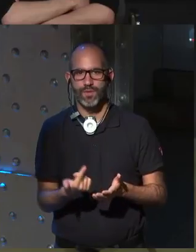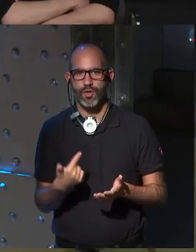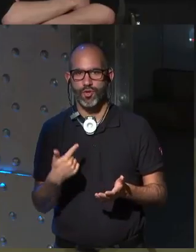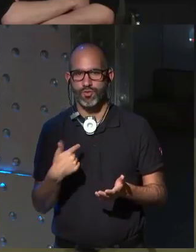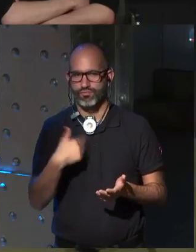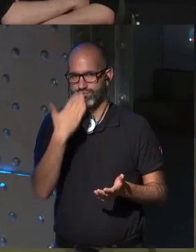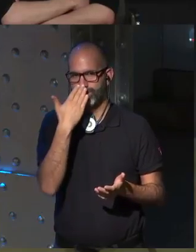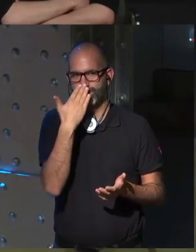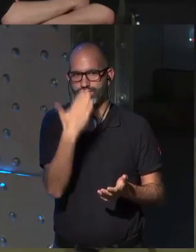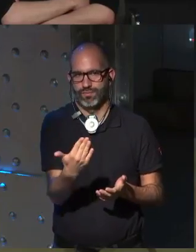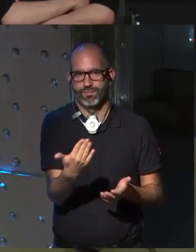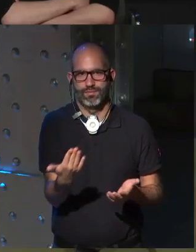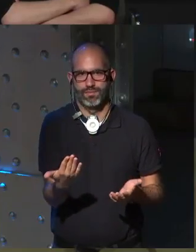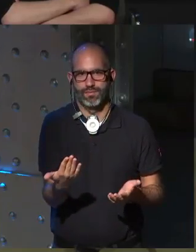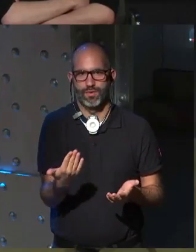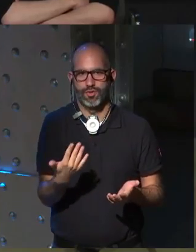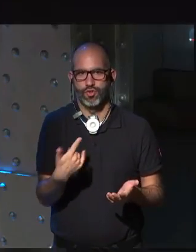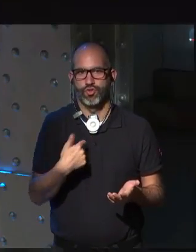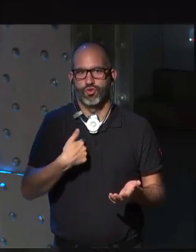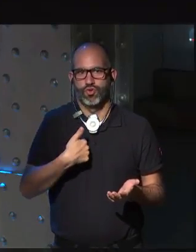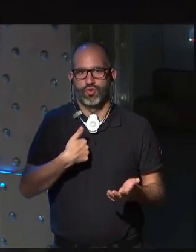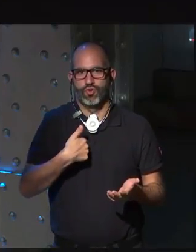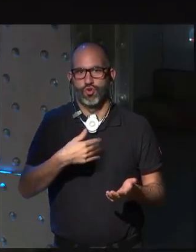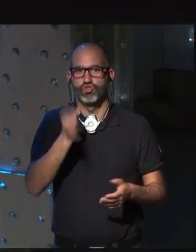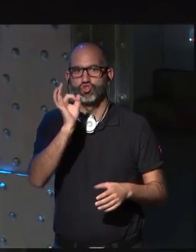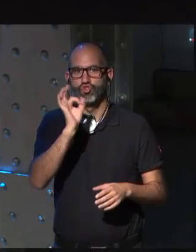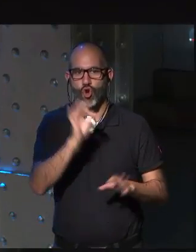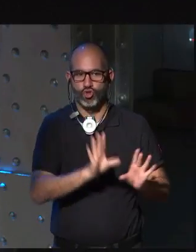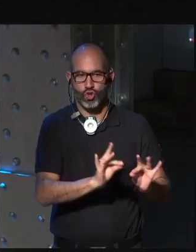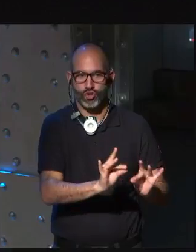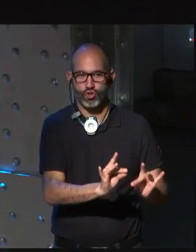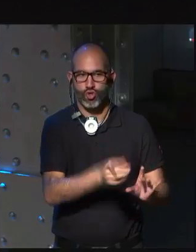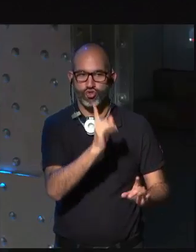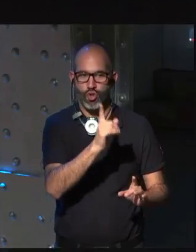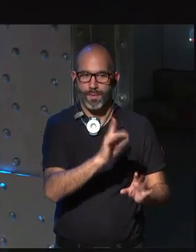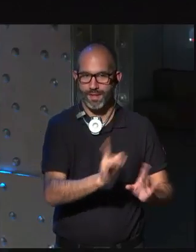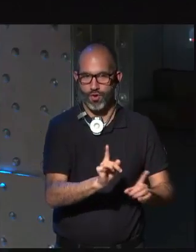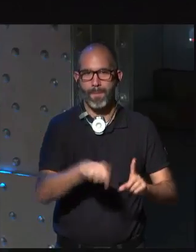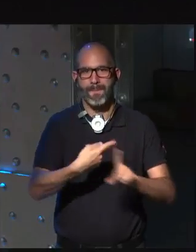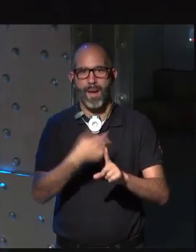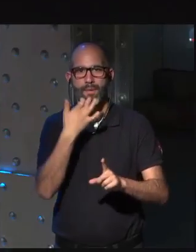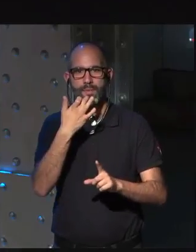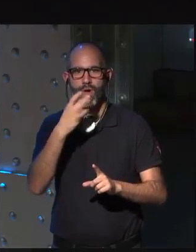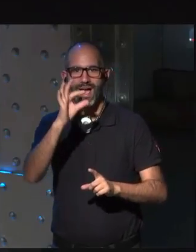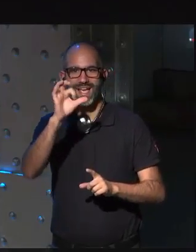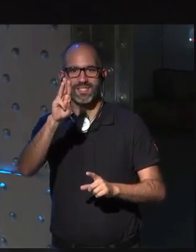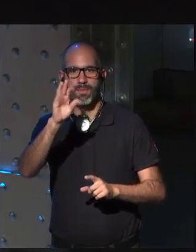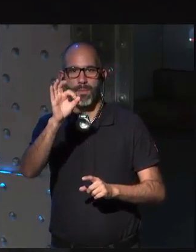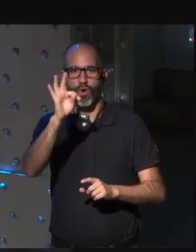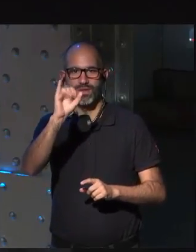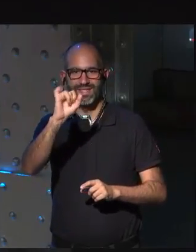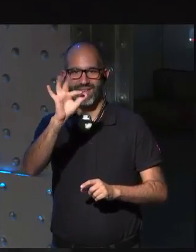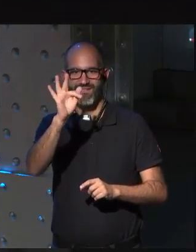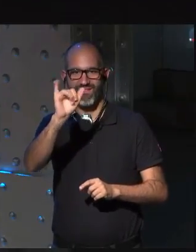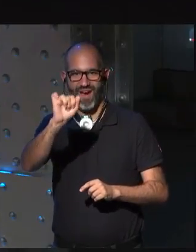or even analog media, but I don't. I mean, I listen to Spotify like everyone else because it's pretty amazing. It seems almost